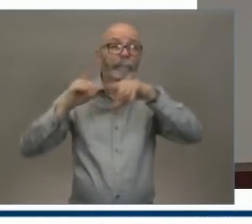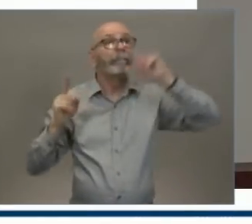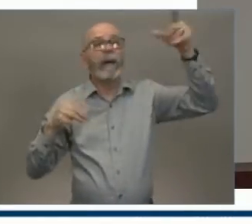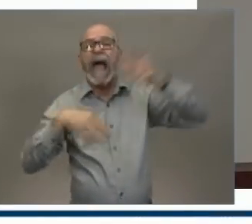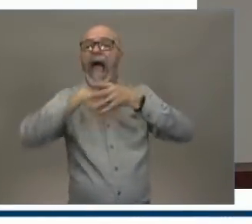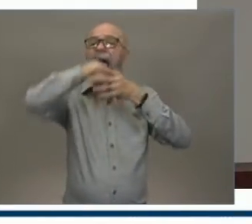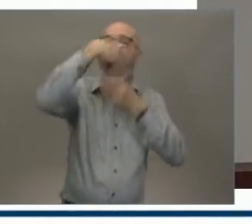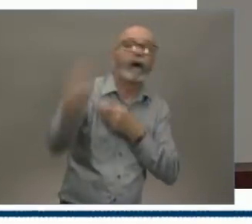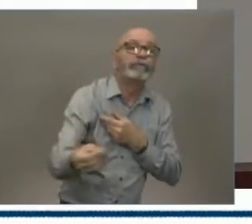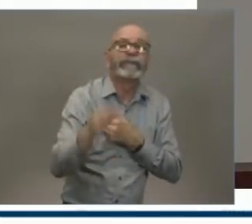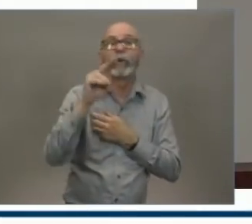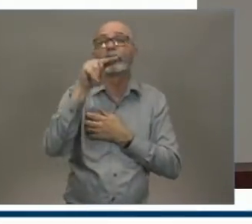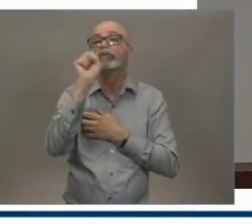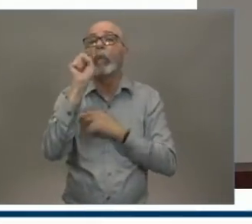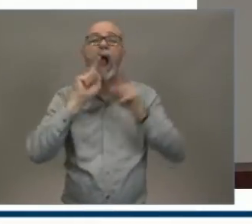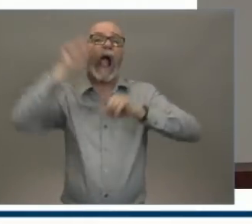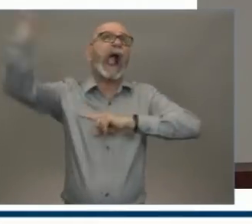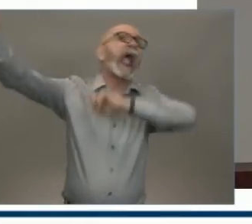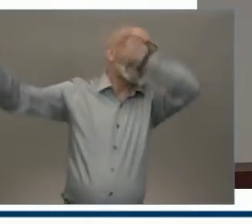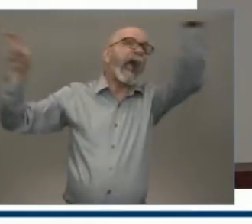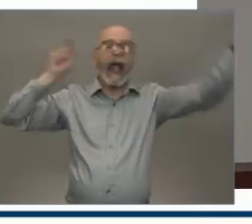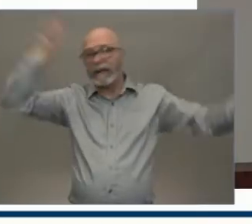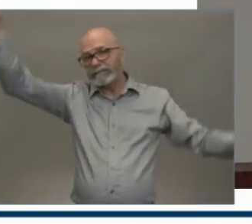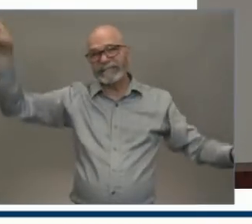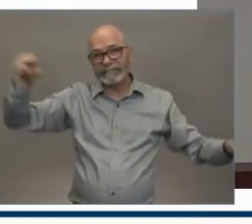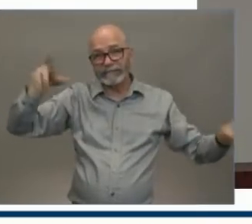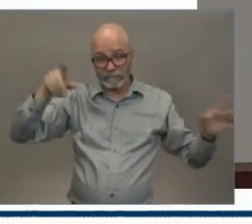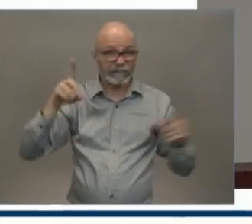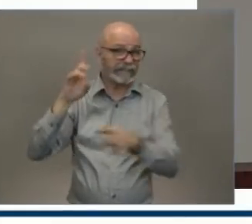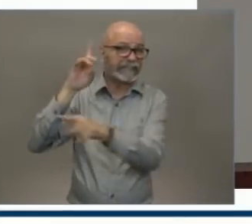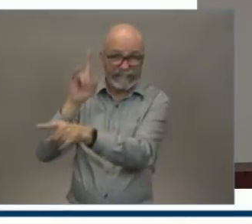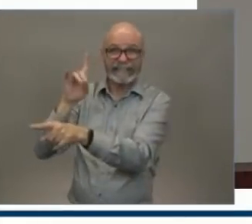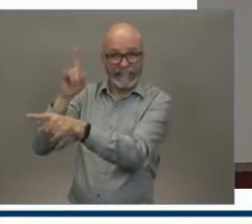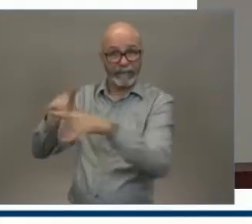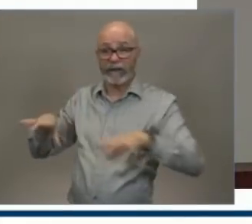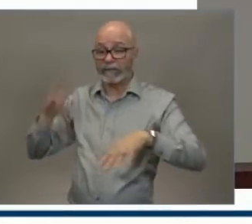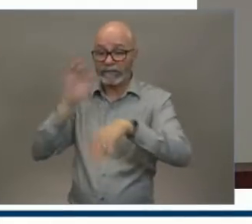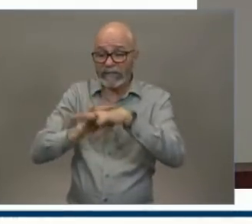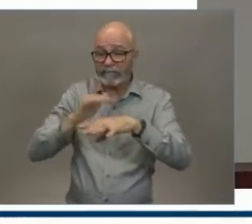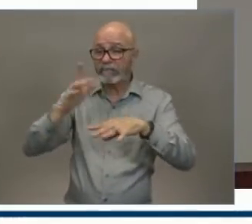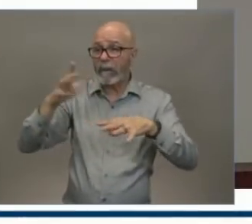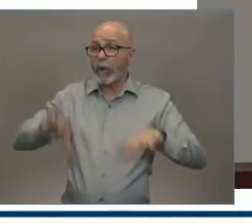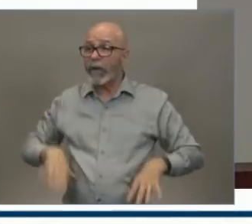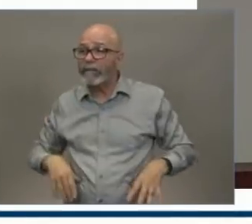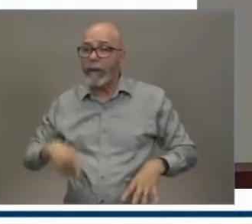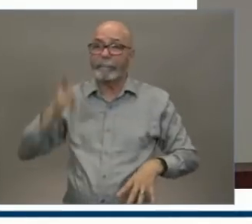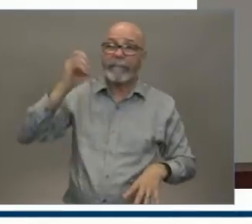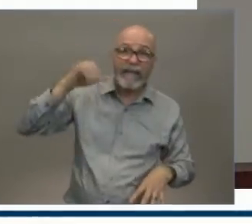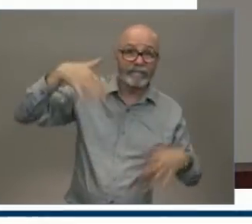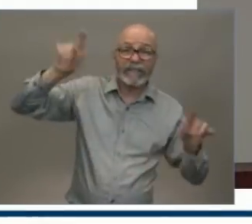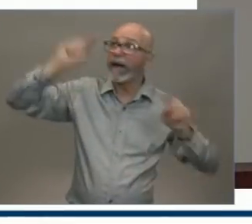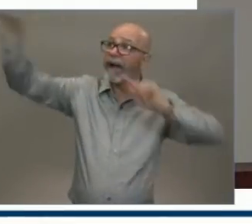Nova Scotia, PEI, and Newfoundland, or if you've had a potential exposure or been at one of the